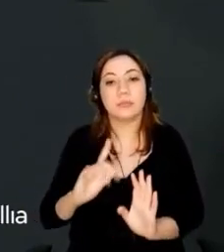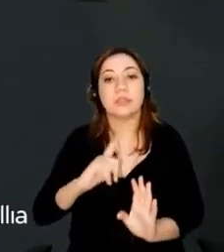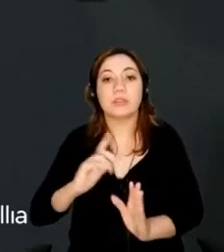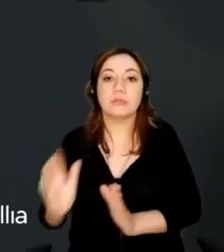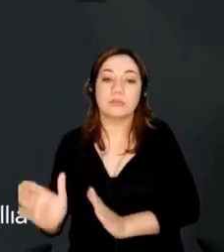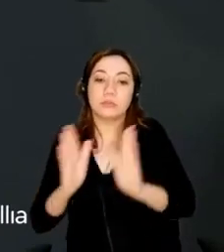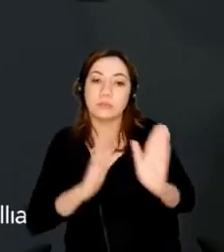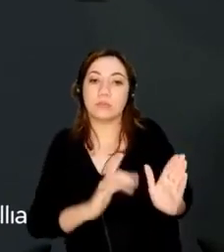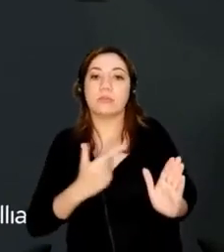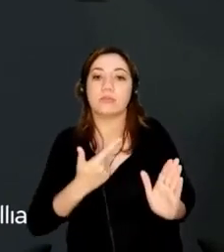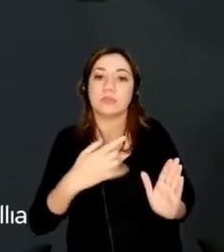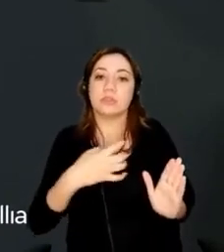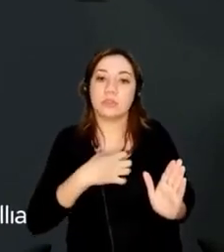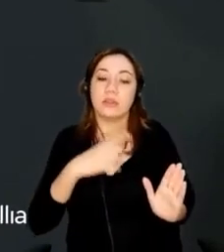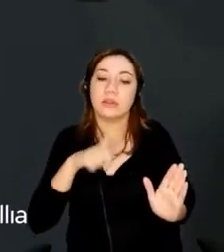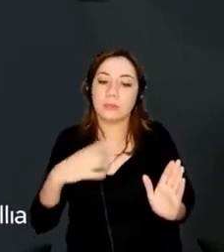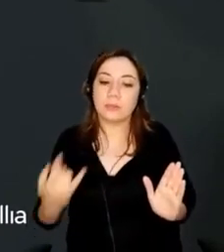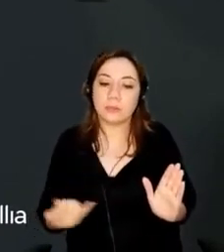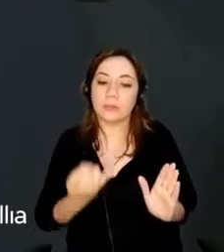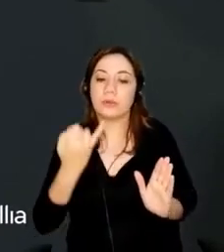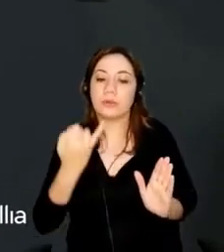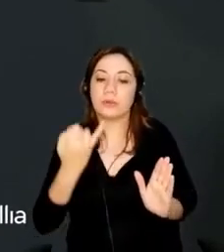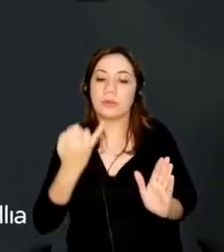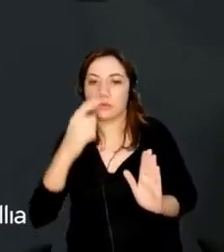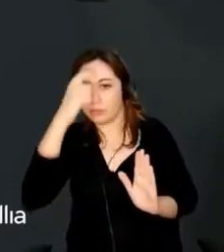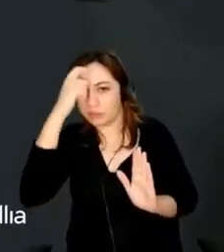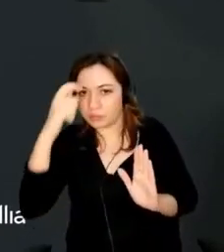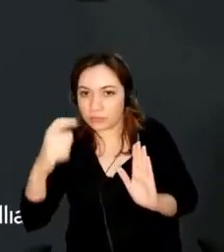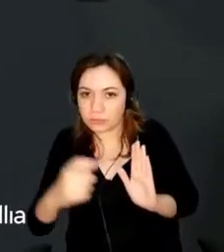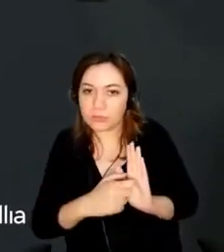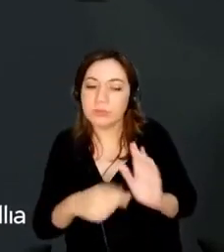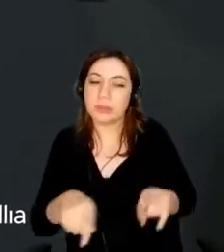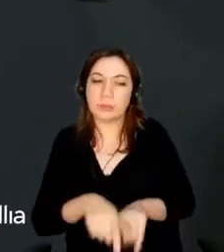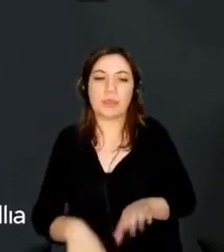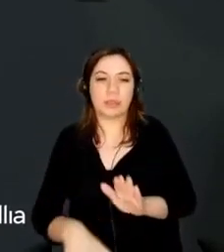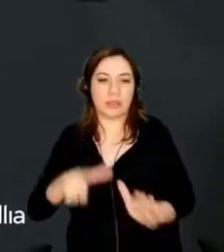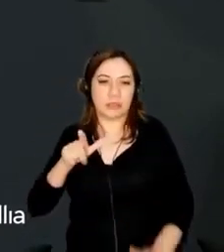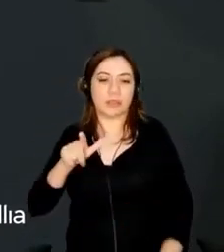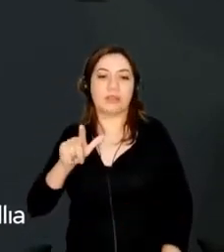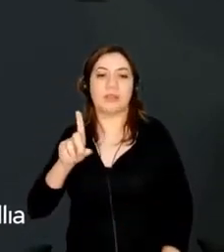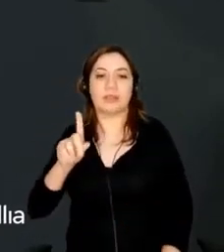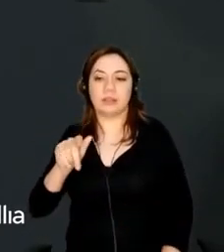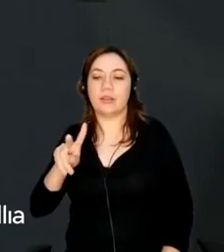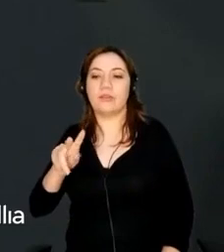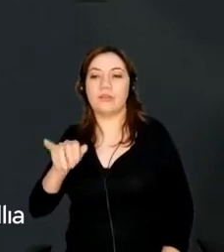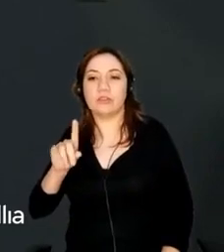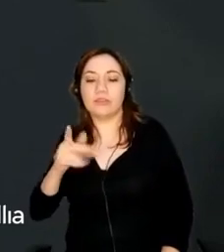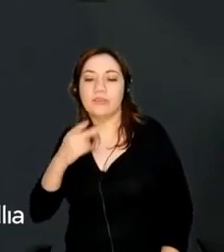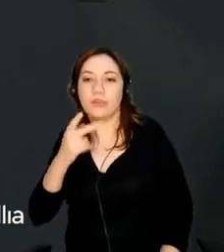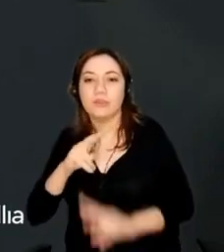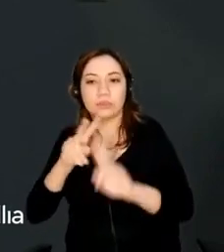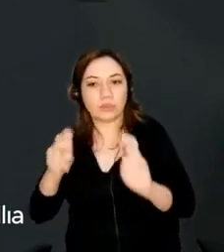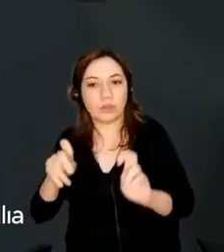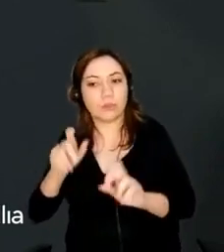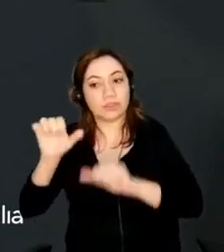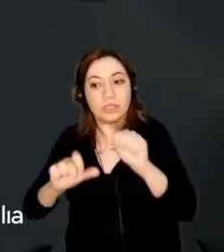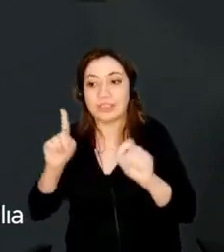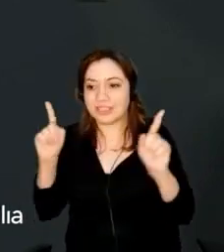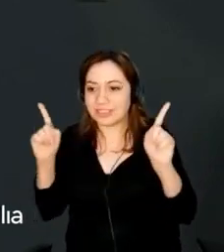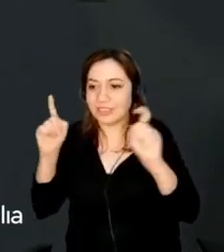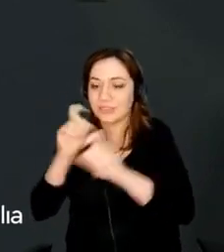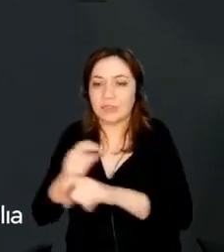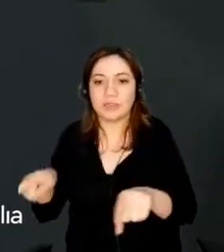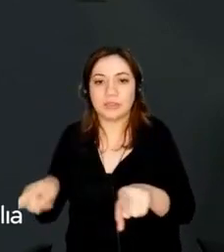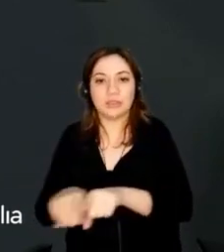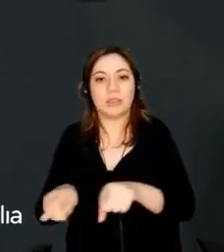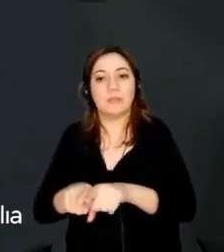leverage AI, and particularly as David talked about with how hard change can be and how important it is for organizations to change, is